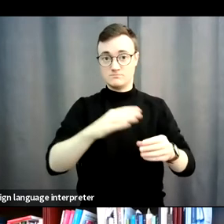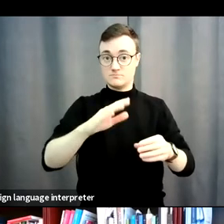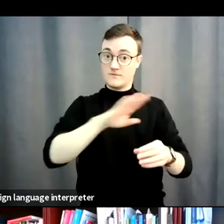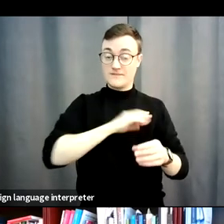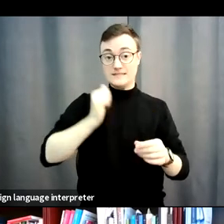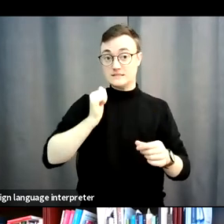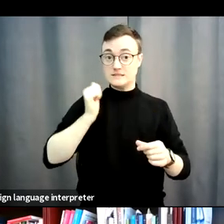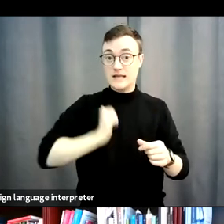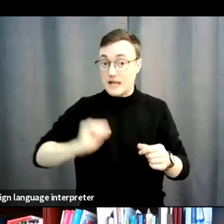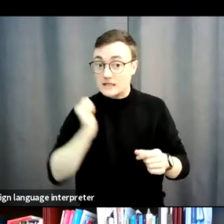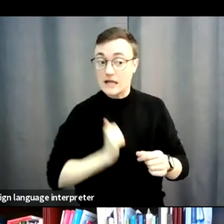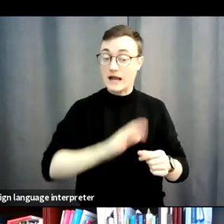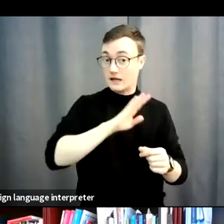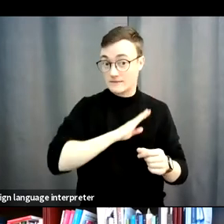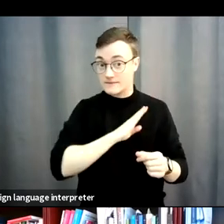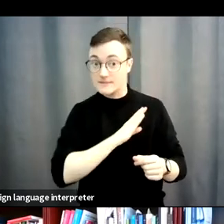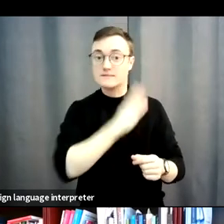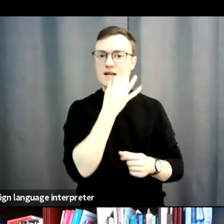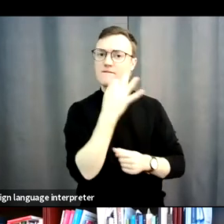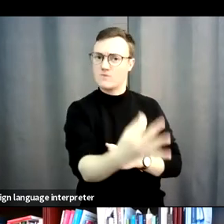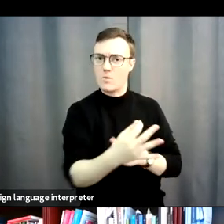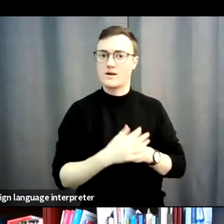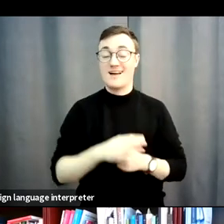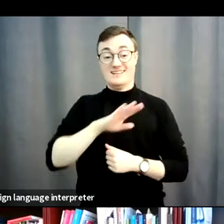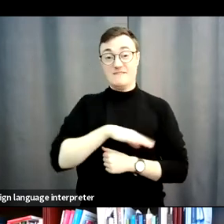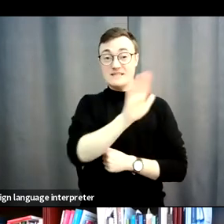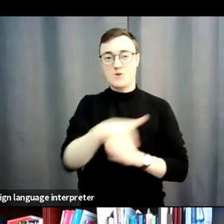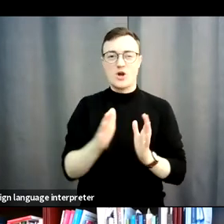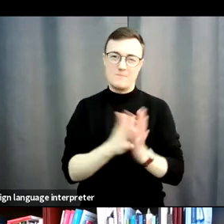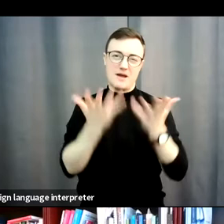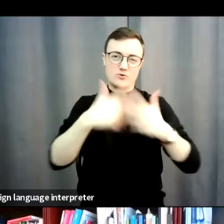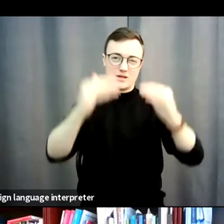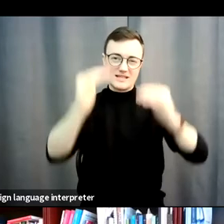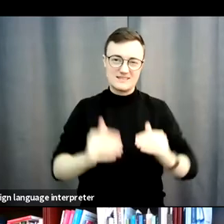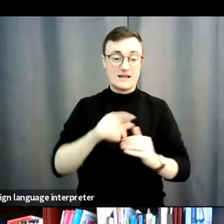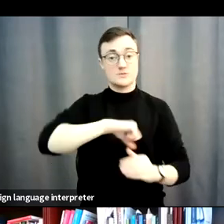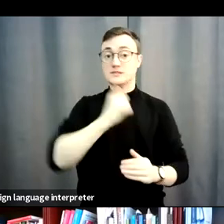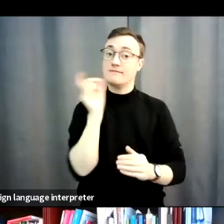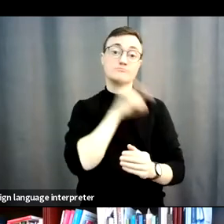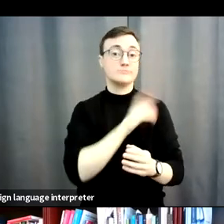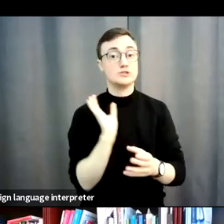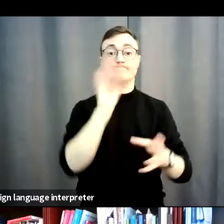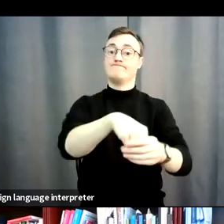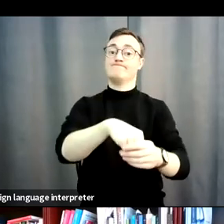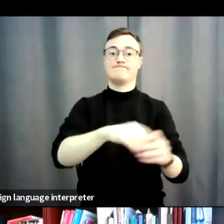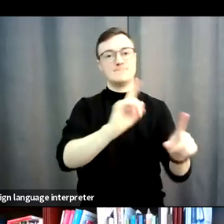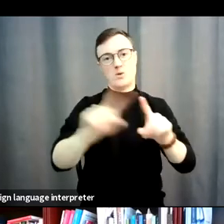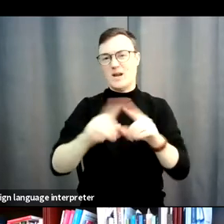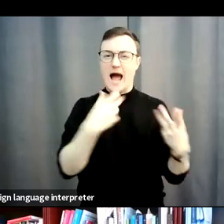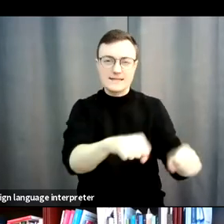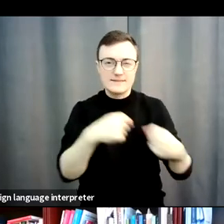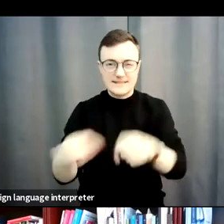facilities. Very young children and some children with disabilities who are unable to participate in formal consultative